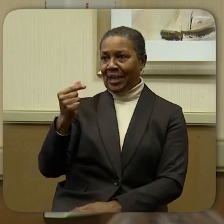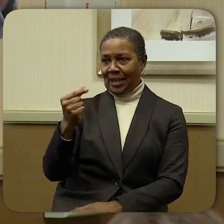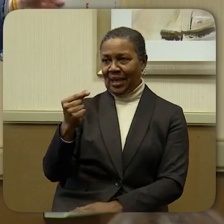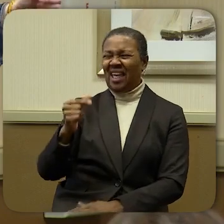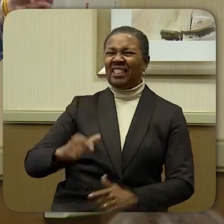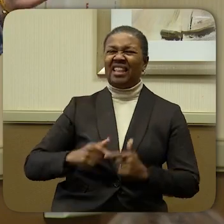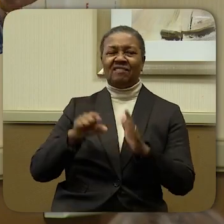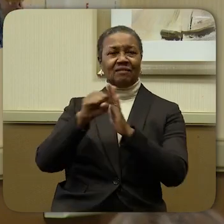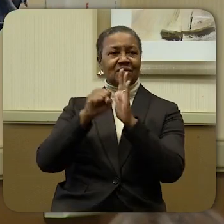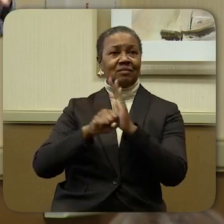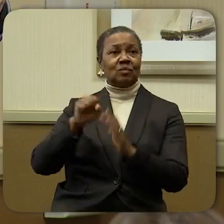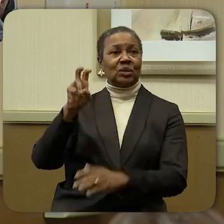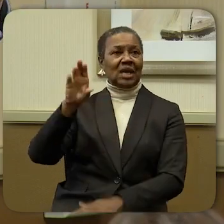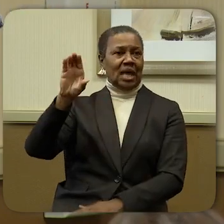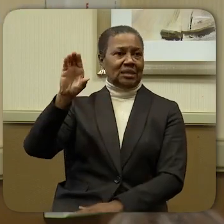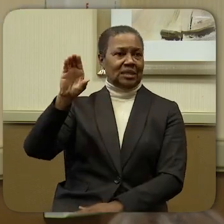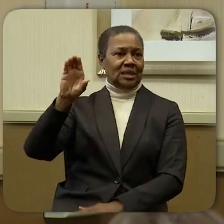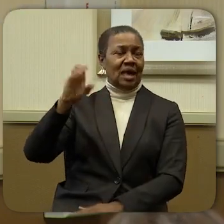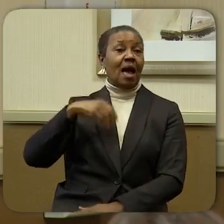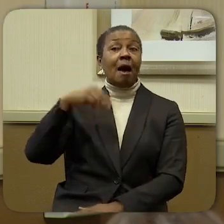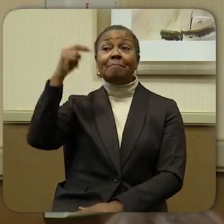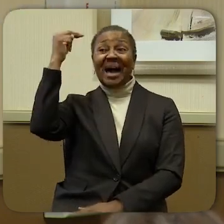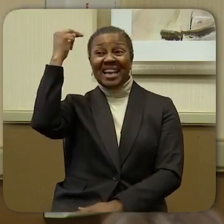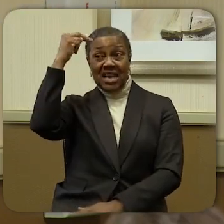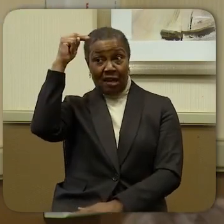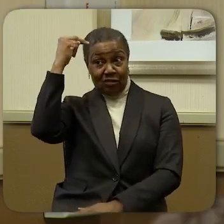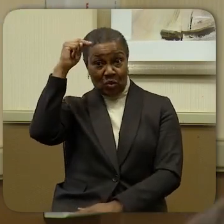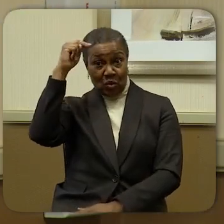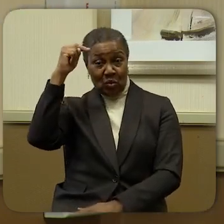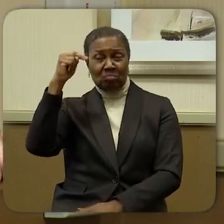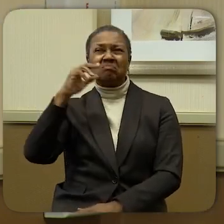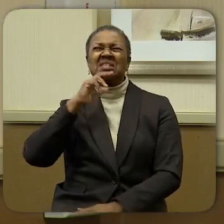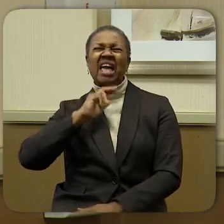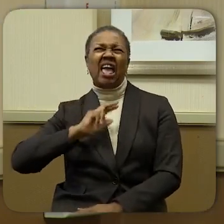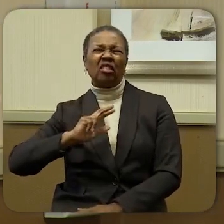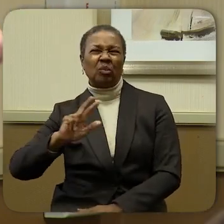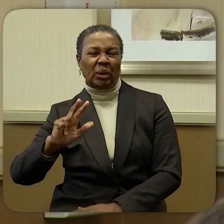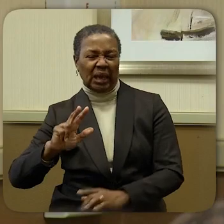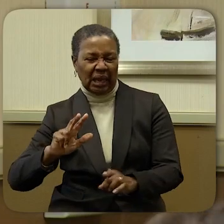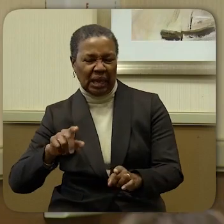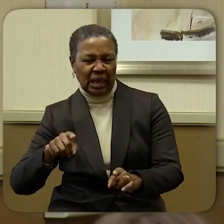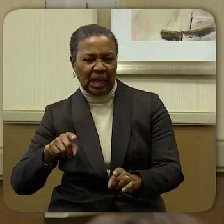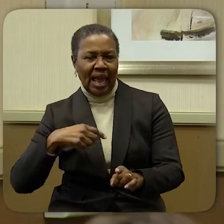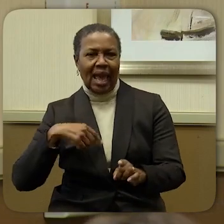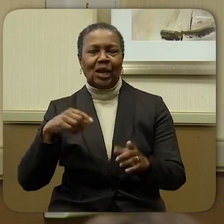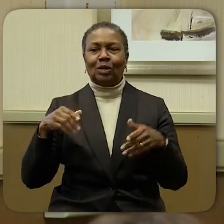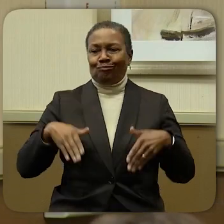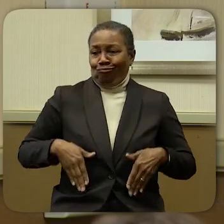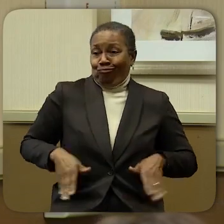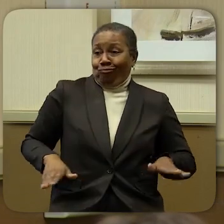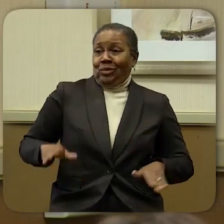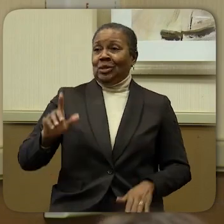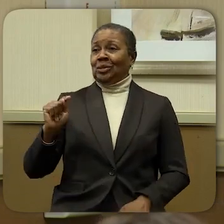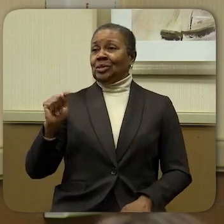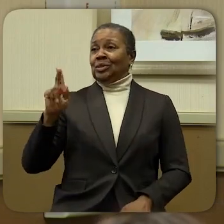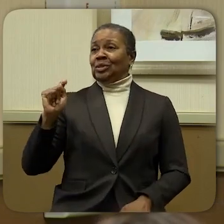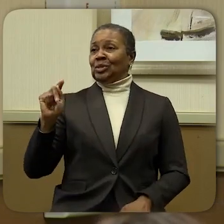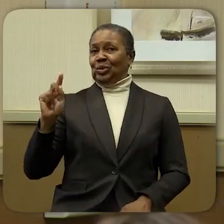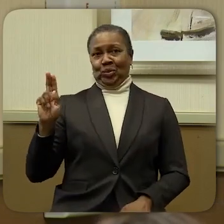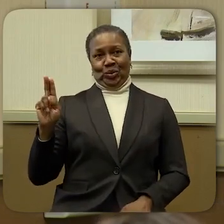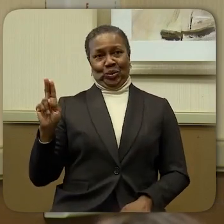Wisconsin. And so my nephew, though, when he was like 3, put on a tutu in the house, and